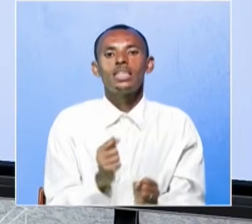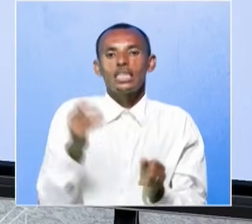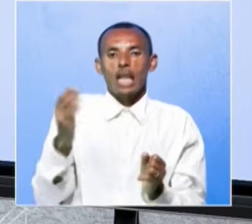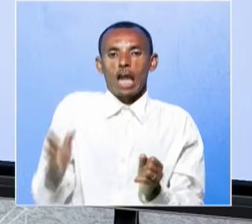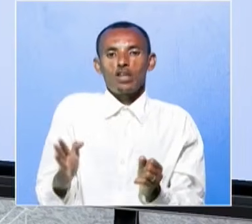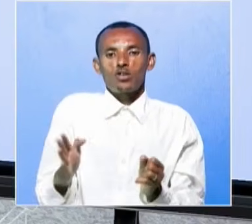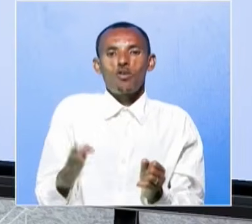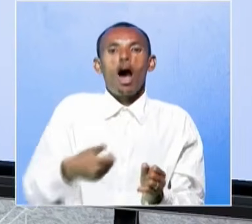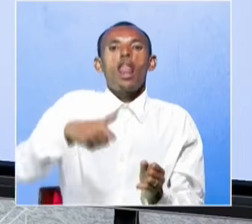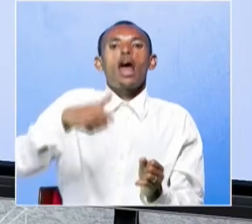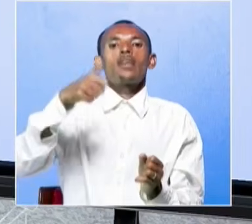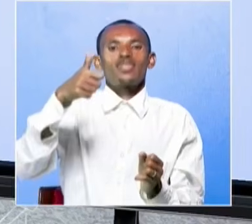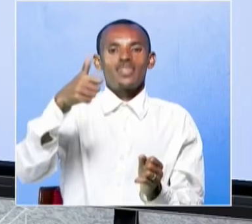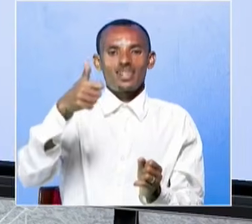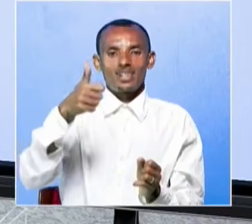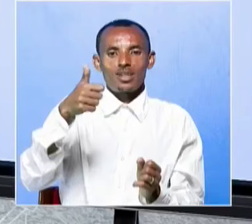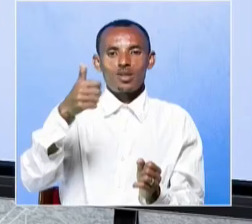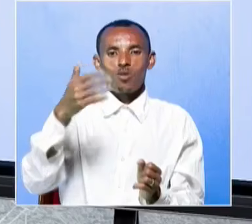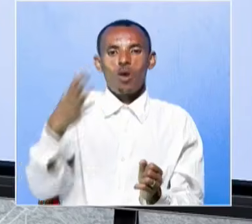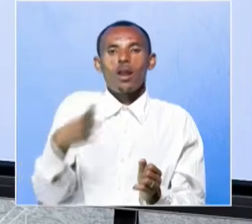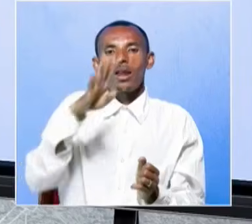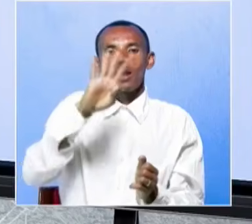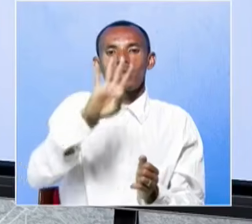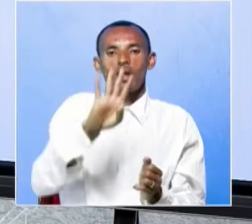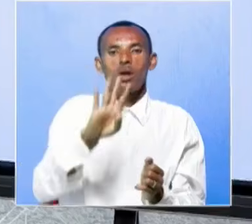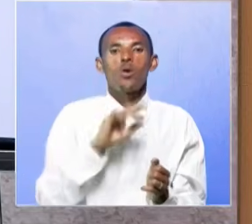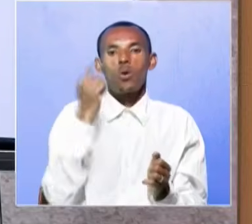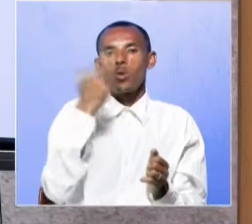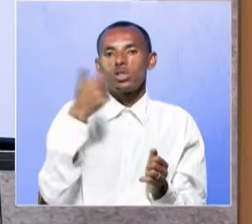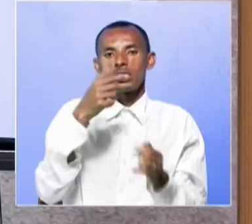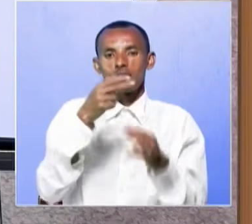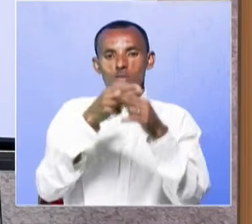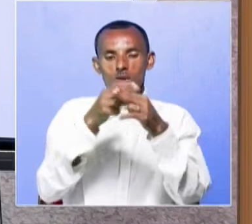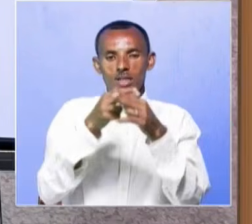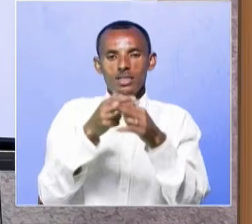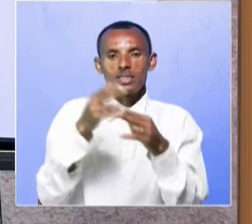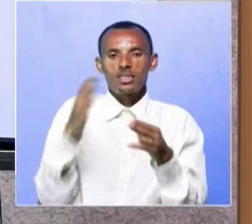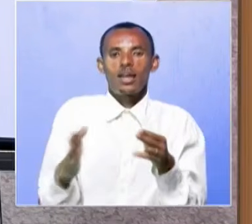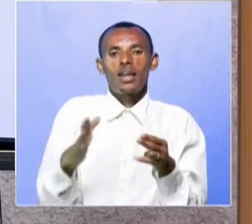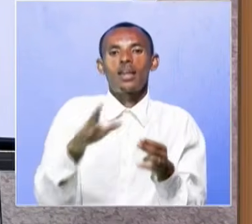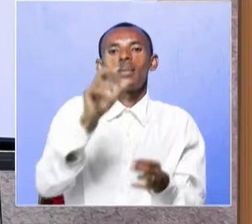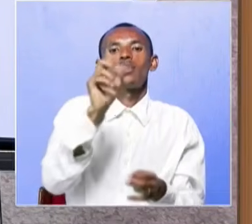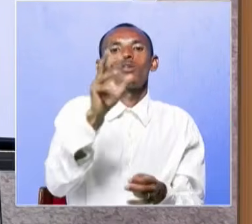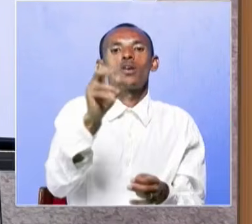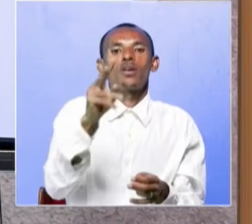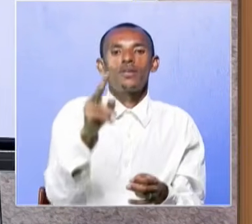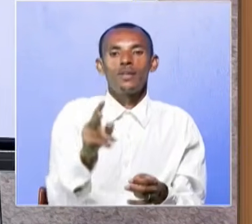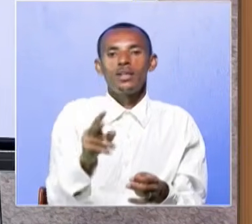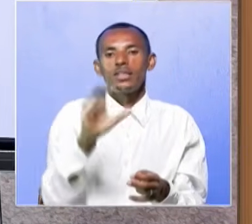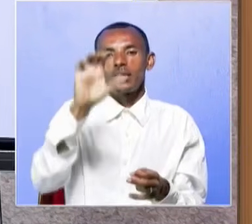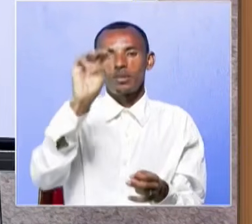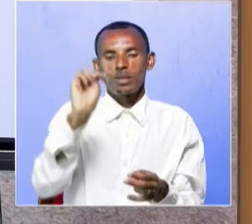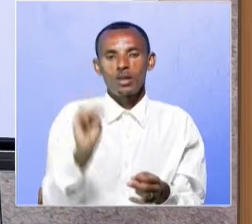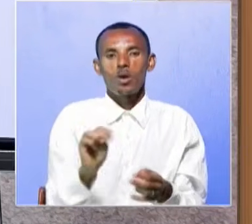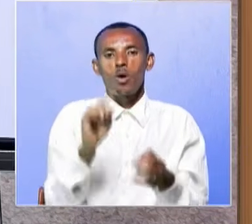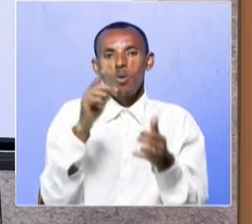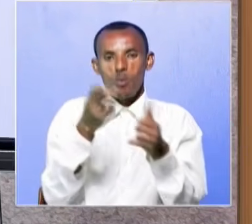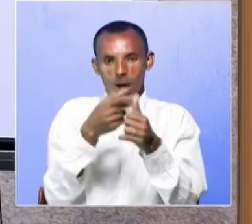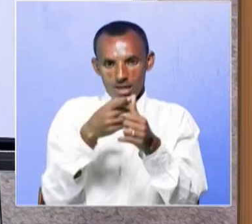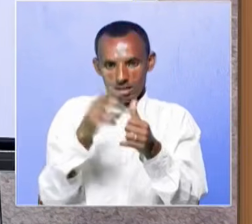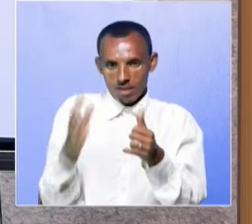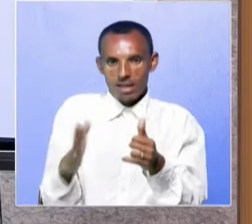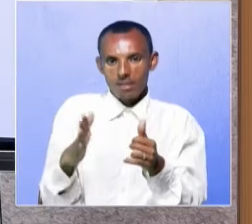of another quadrilateral whose smallest side is 12 centimeter. Okay, so one of the side is